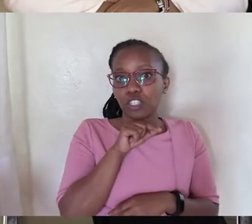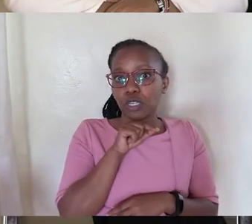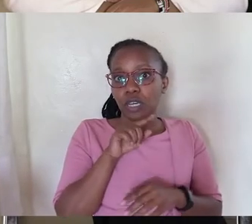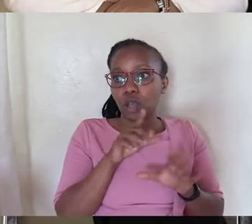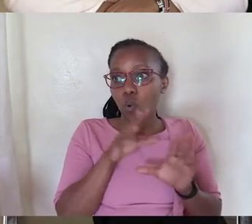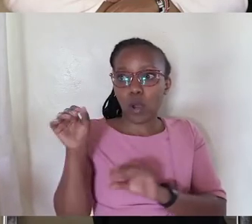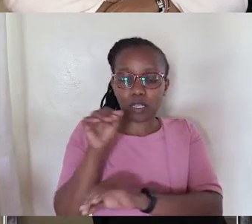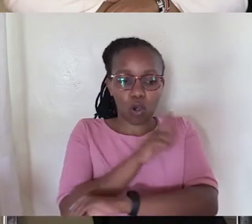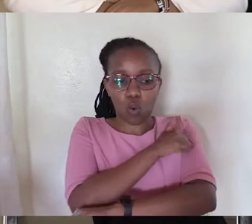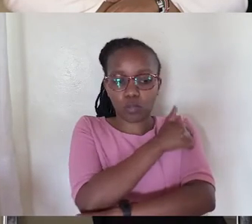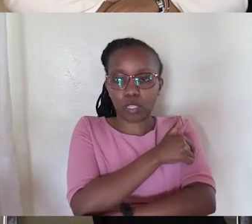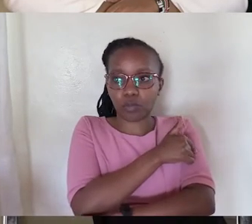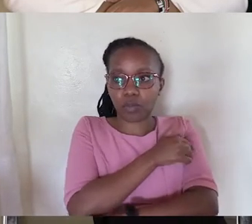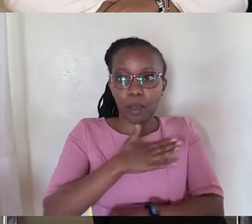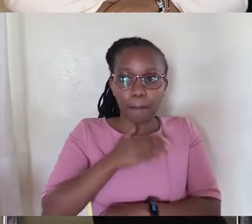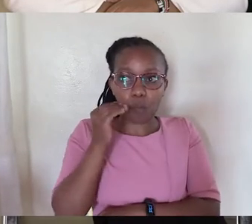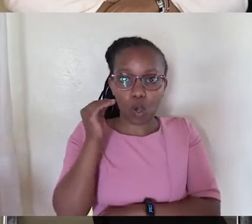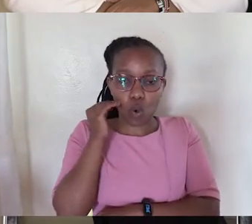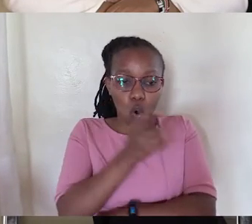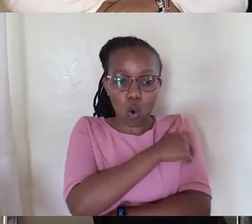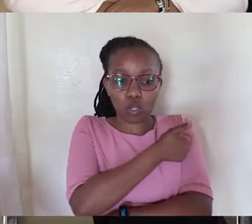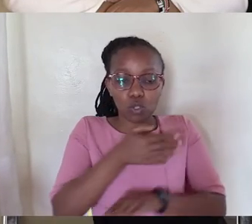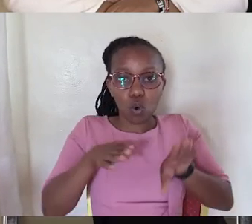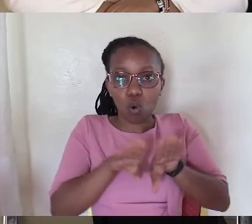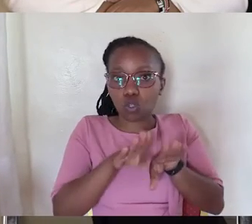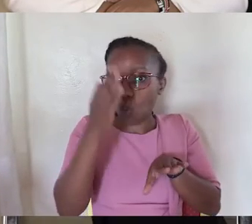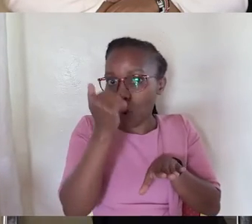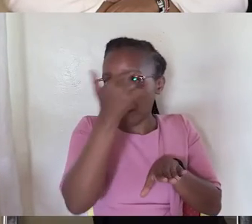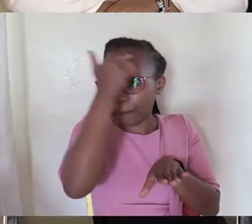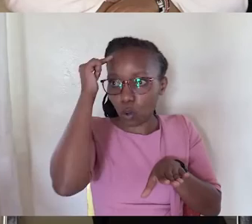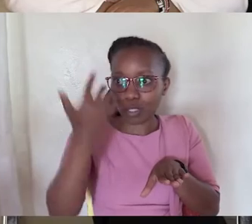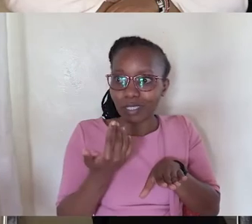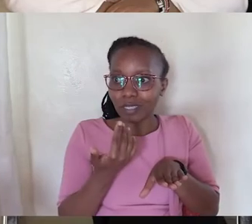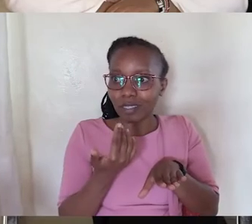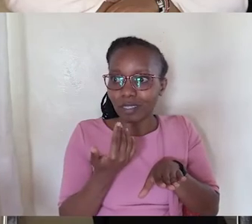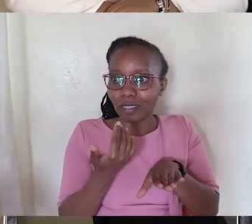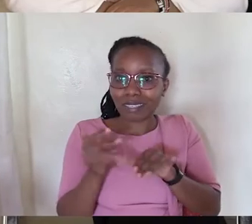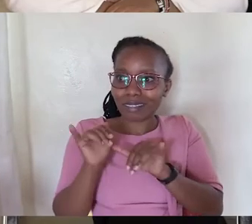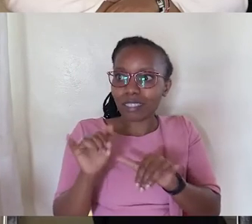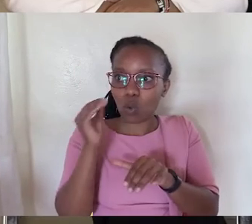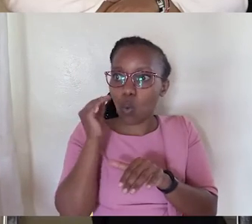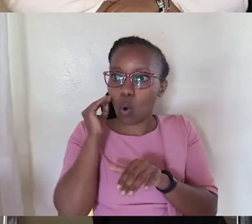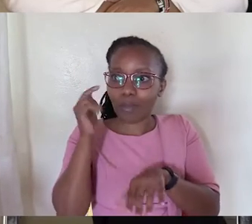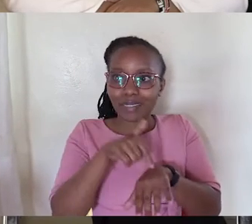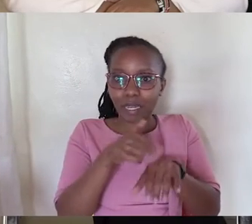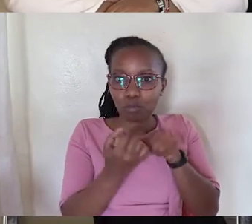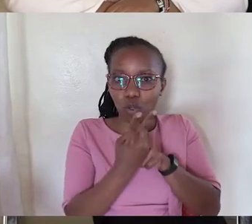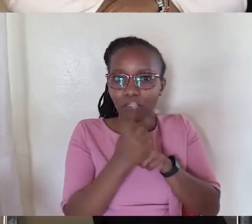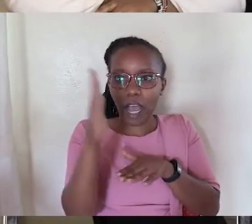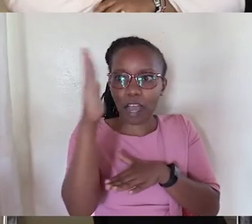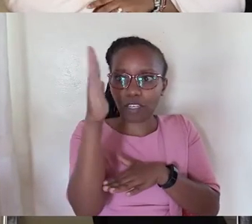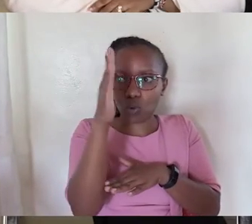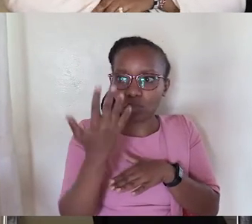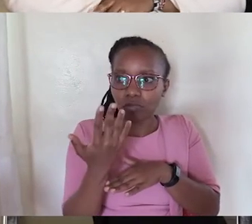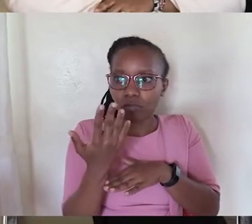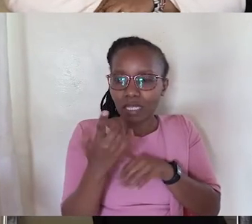near where I lived. The health center had closed, because there was a curfew. The curfew at that time was from 12 o'clock during the day. No, it